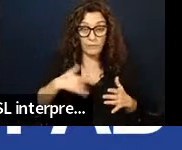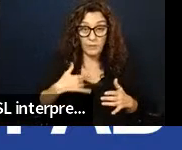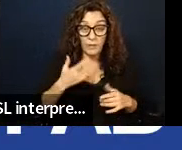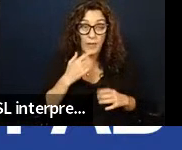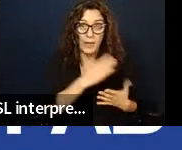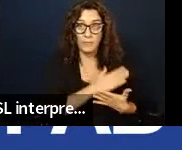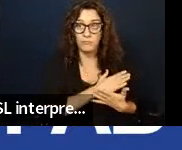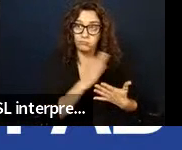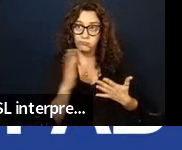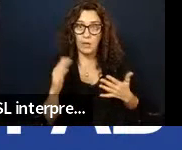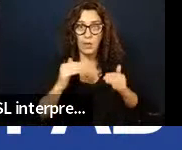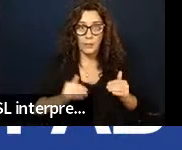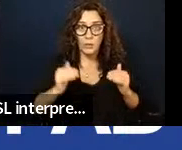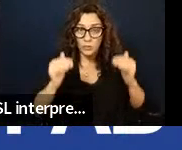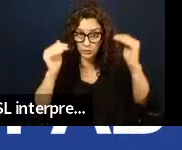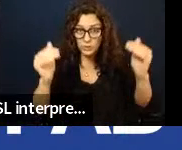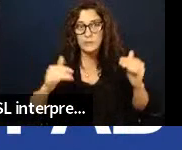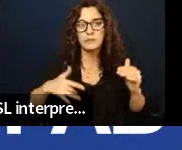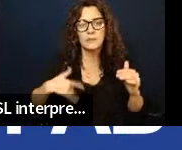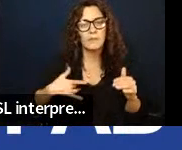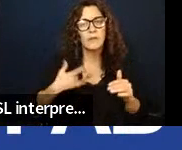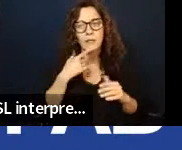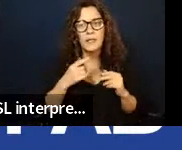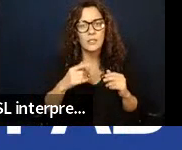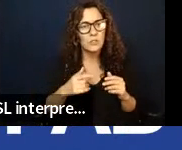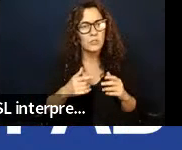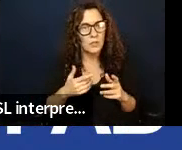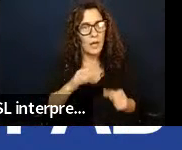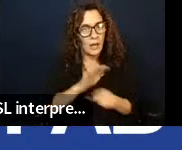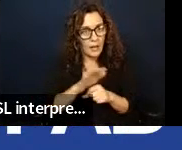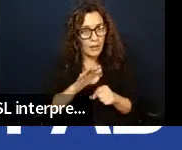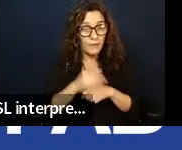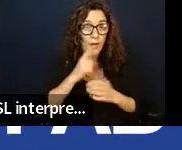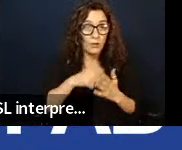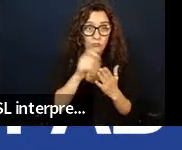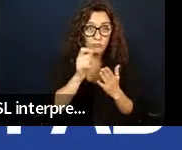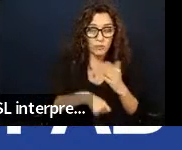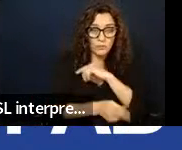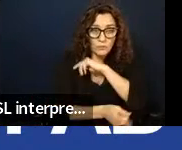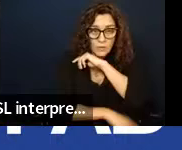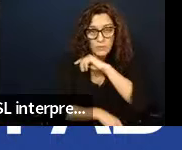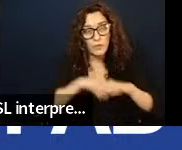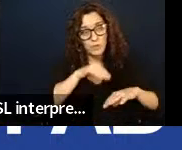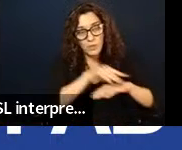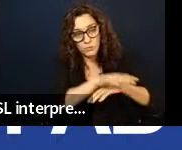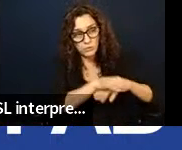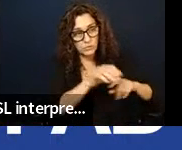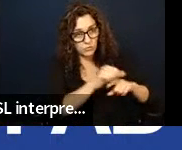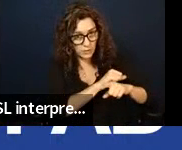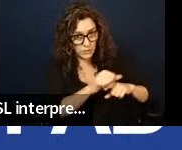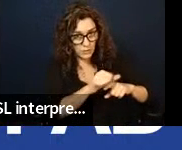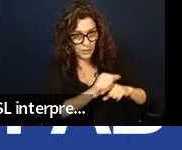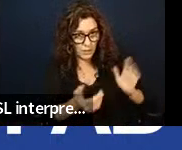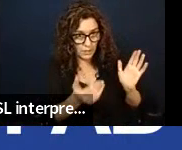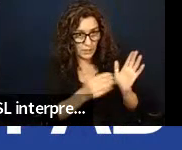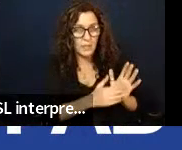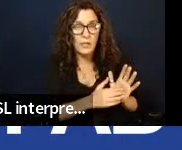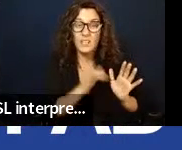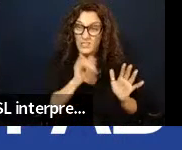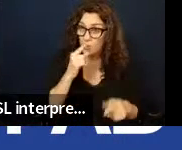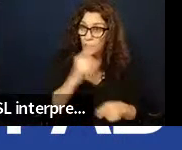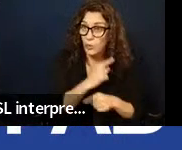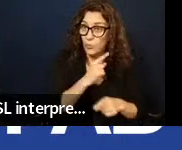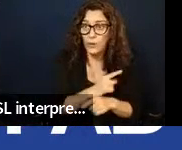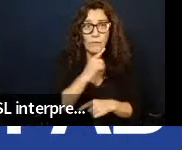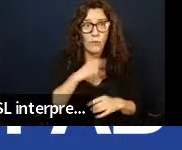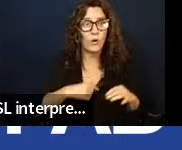Do we feel that written reprimand and counseling and training is appropriate for the 0th and first time you have